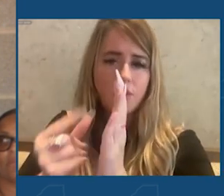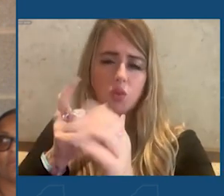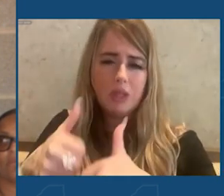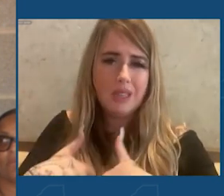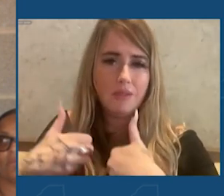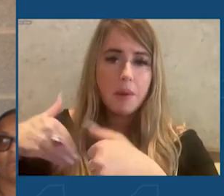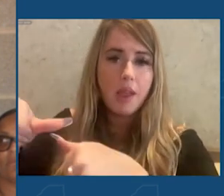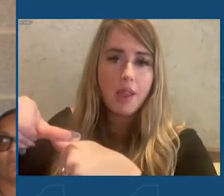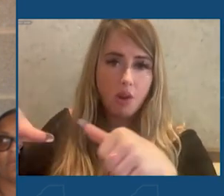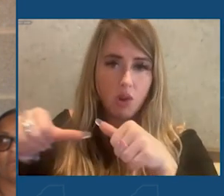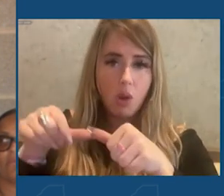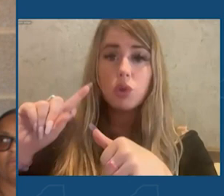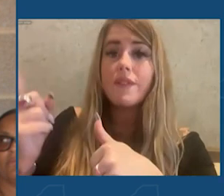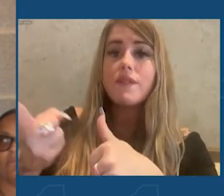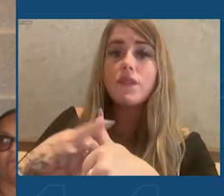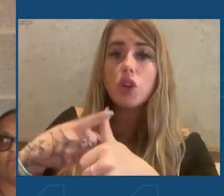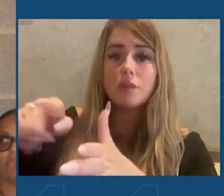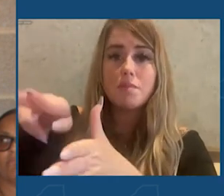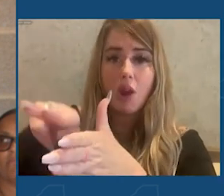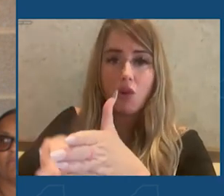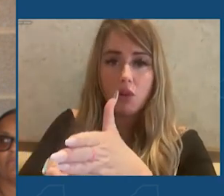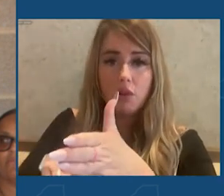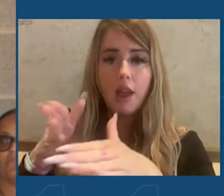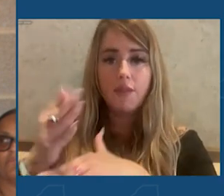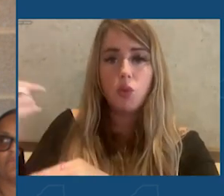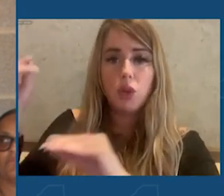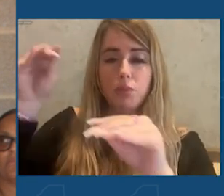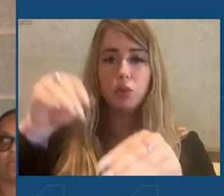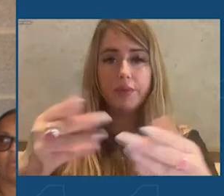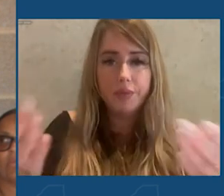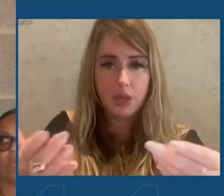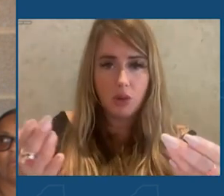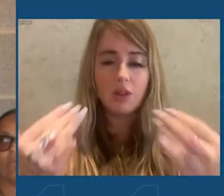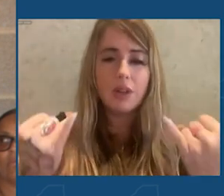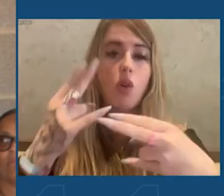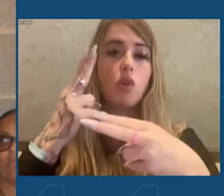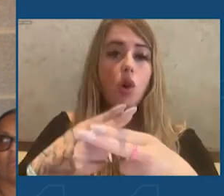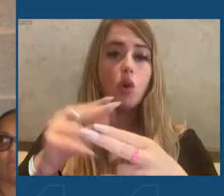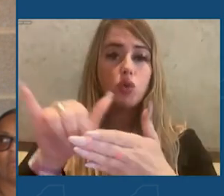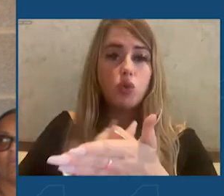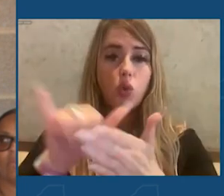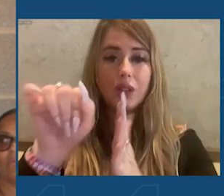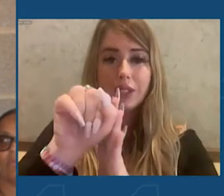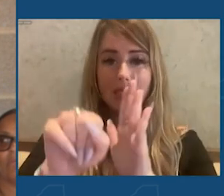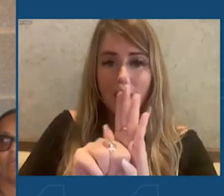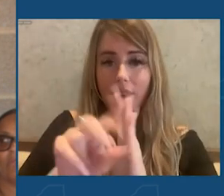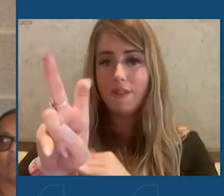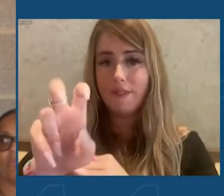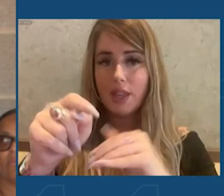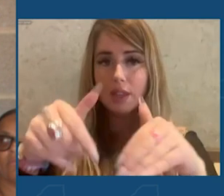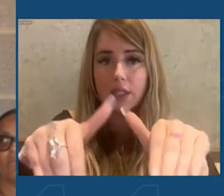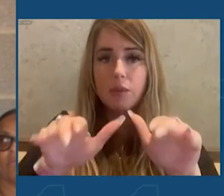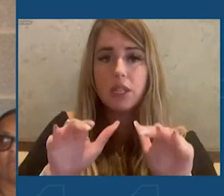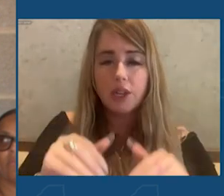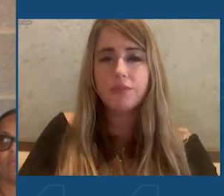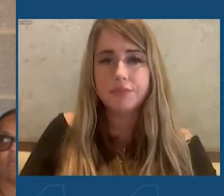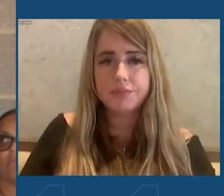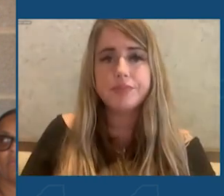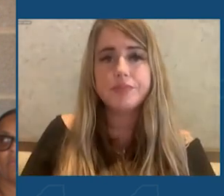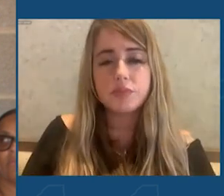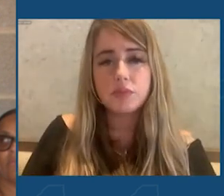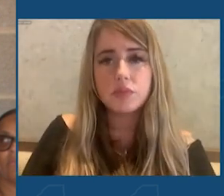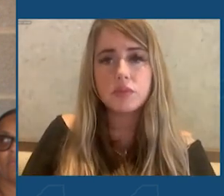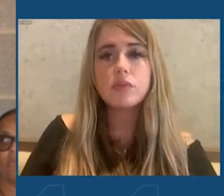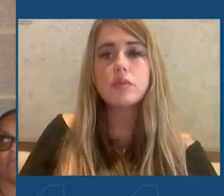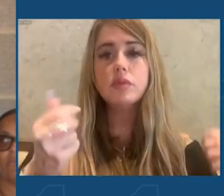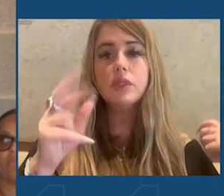burial after the official transfer here in what we now call the New York State Veterans Cemetery, Finger Lakes. Gary Katz